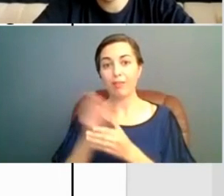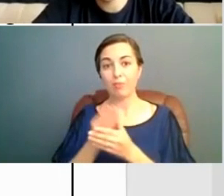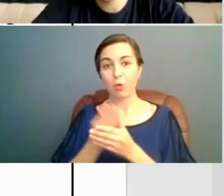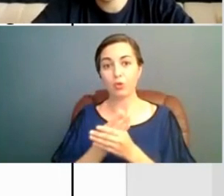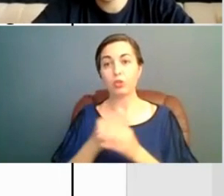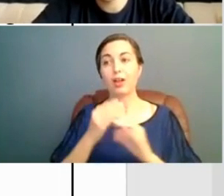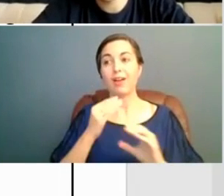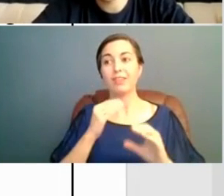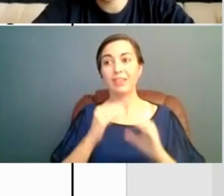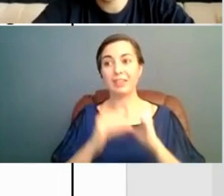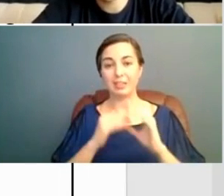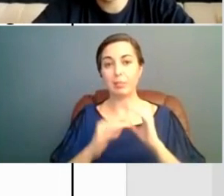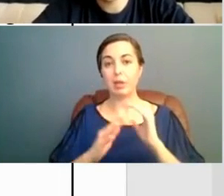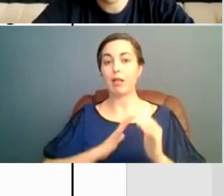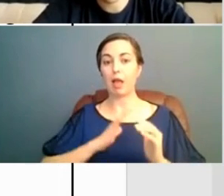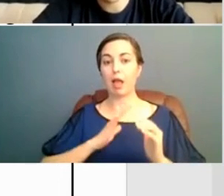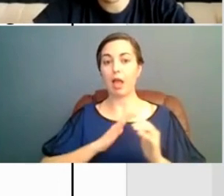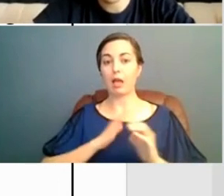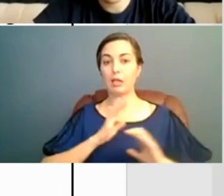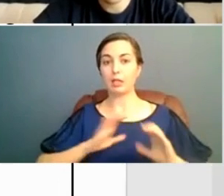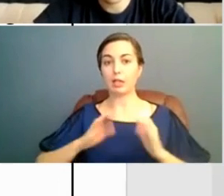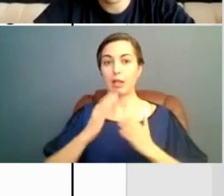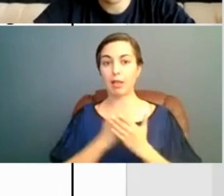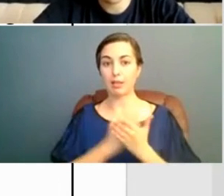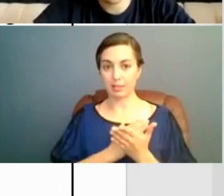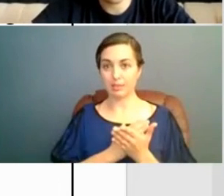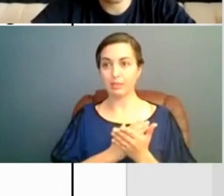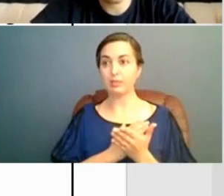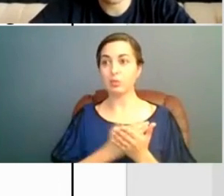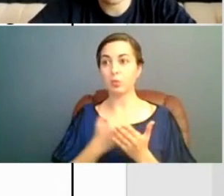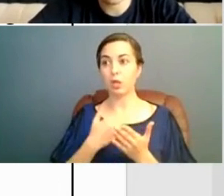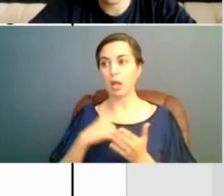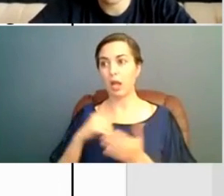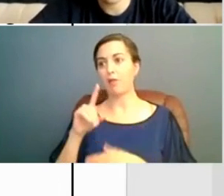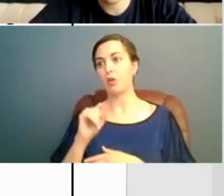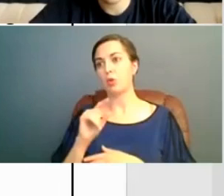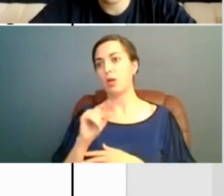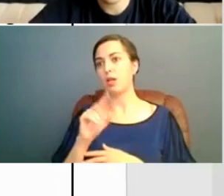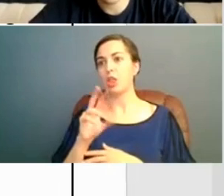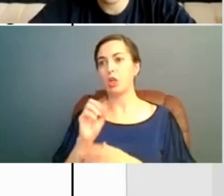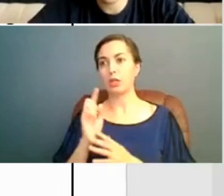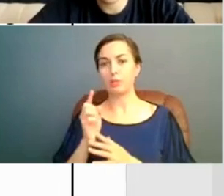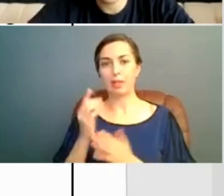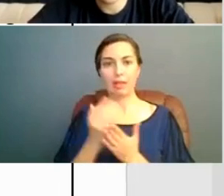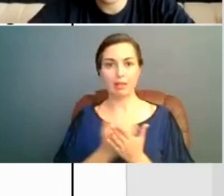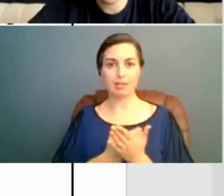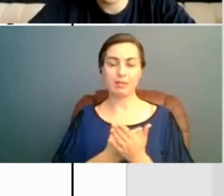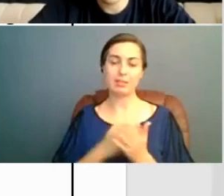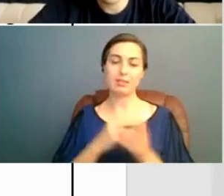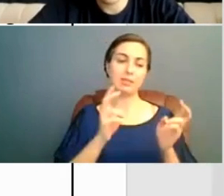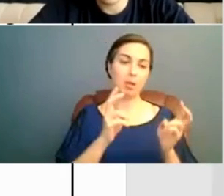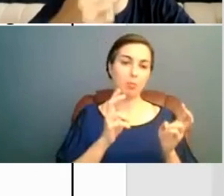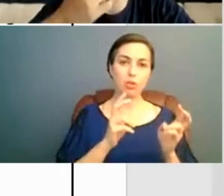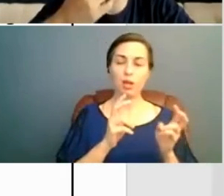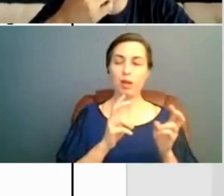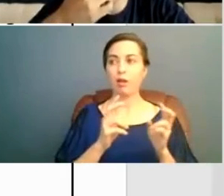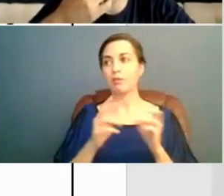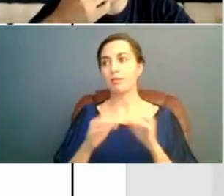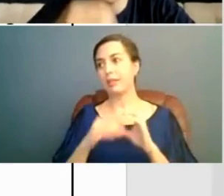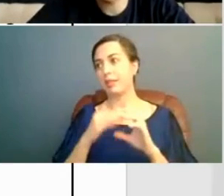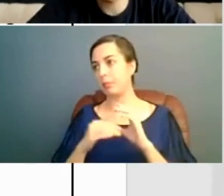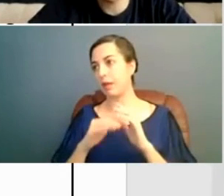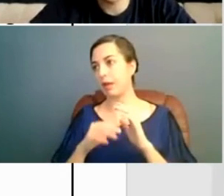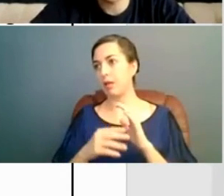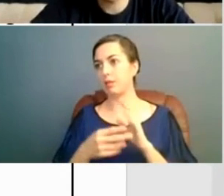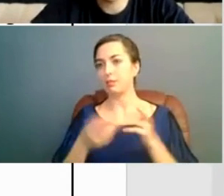lessons going down into these 20, 30-minute lessons on subject lines and email signatures and all these little things to help students look